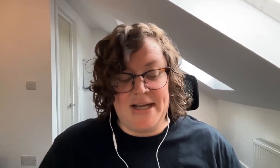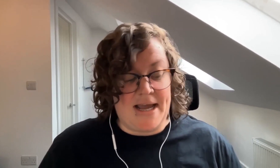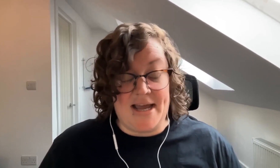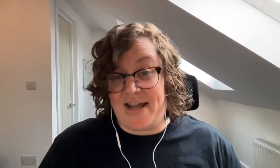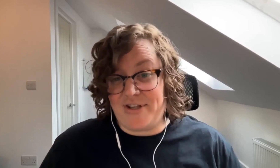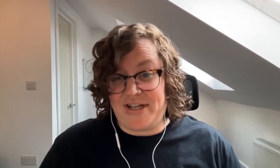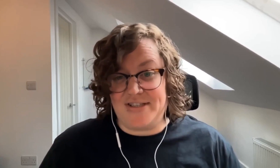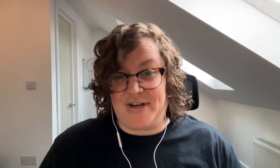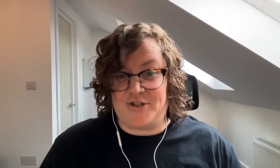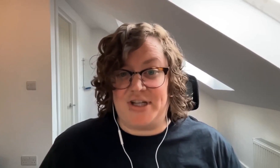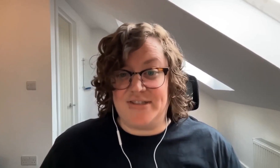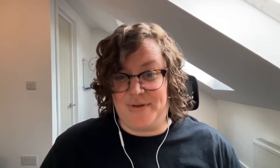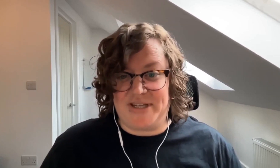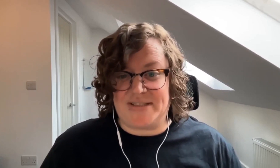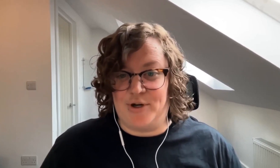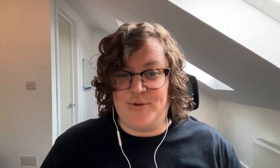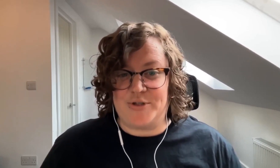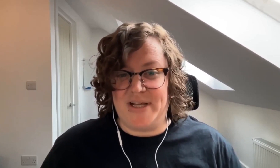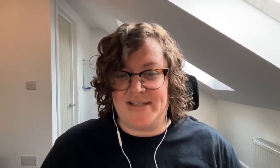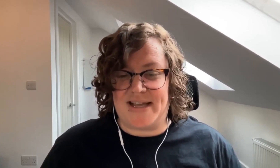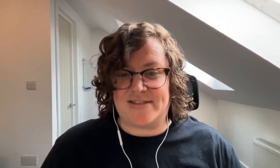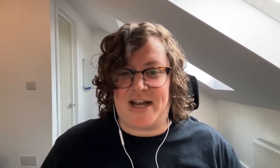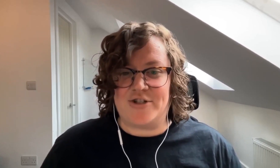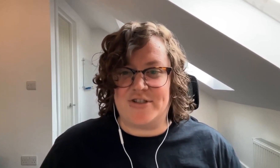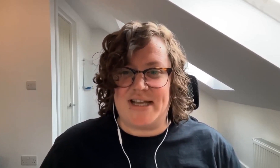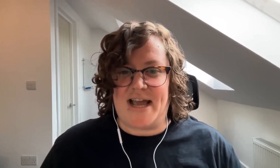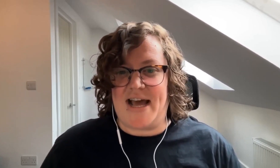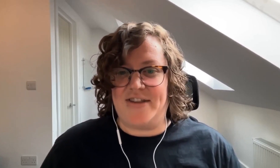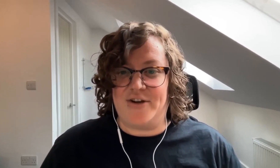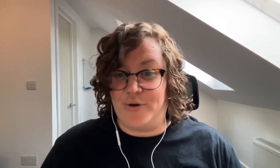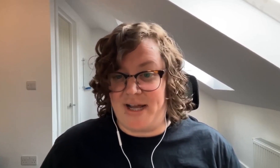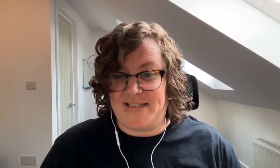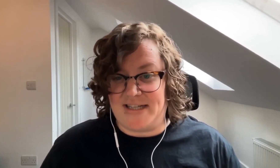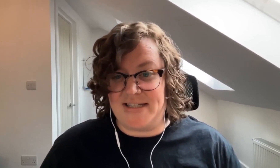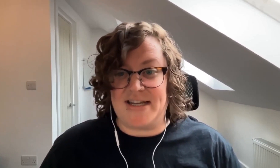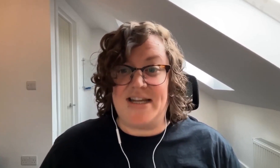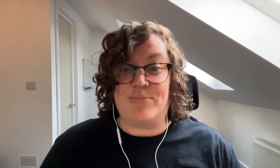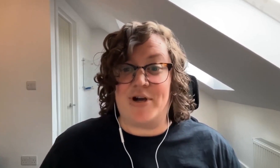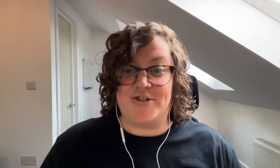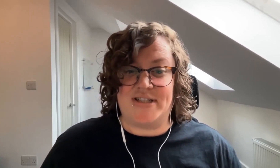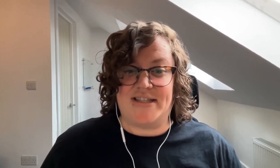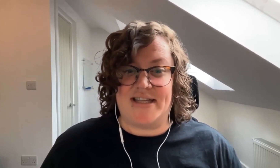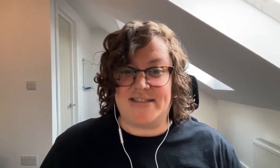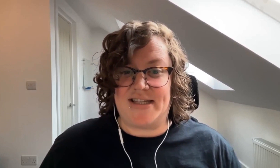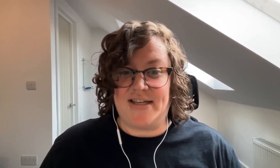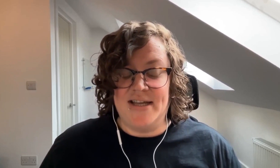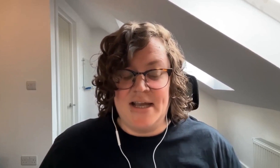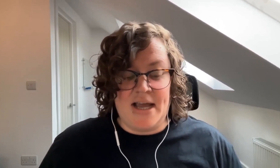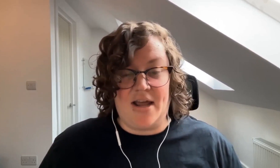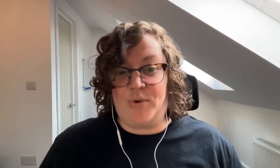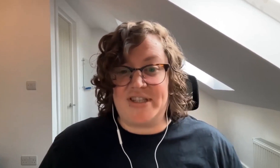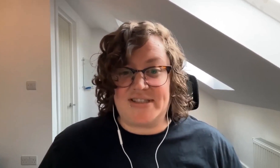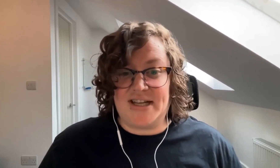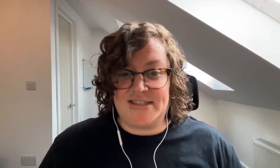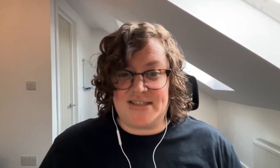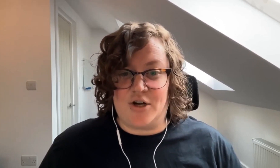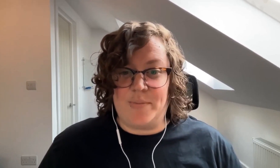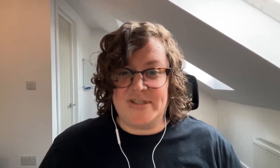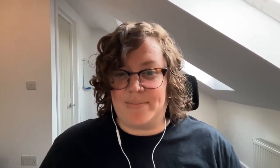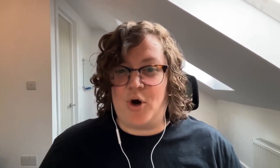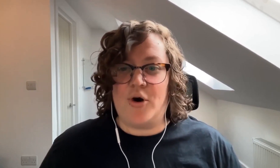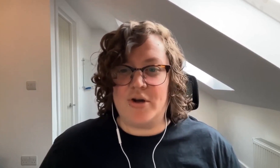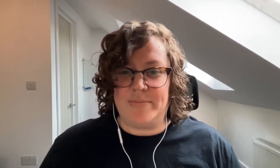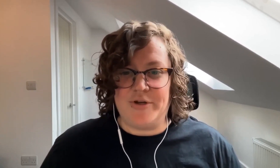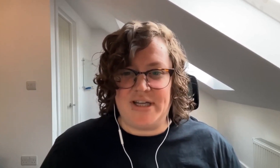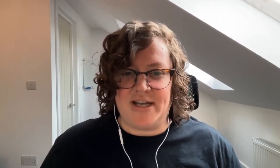creation. And everything on Scratch is remixable, which means that Scratchers can add their own ideas to any project that they see. And what this does is it